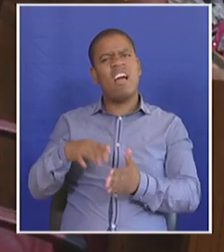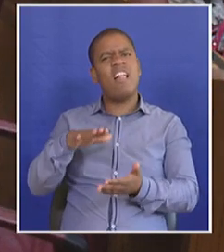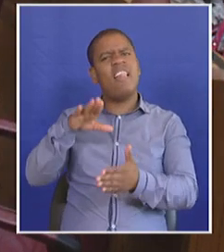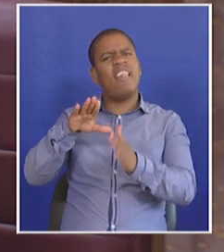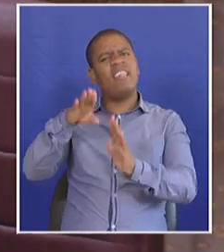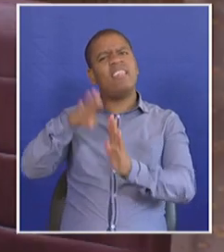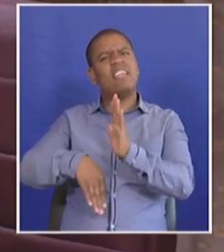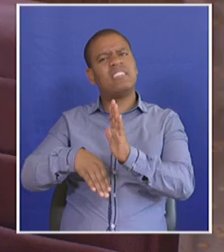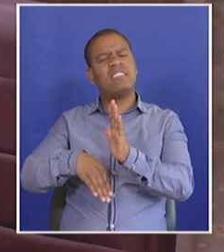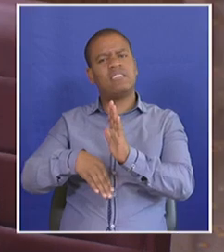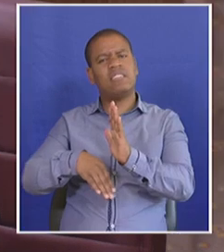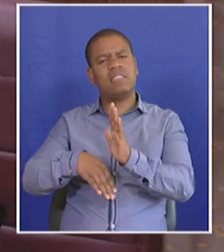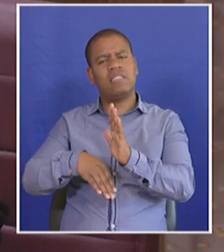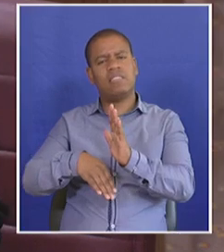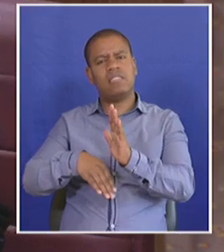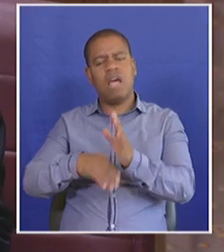Look, the